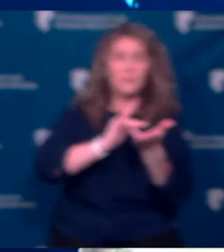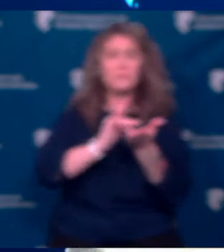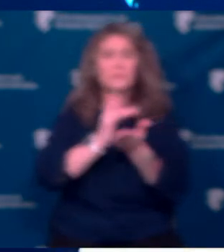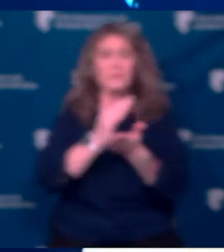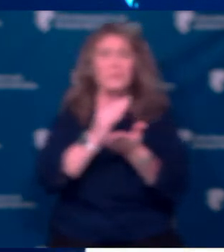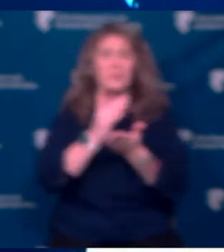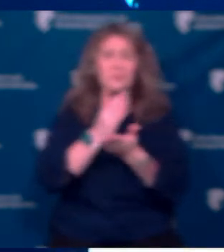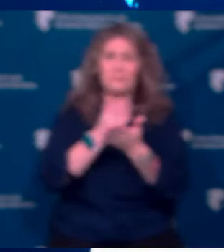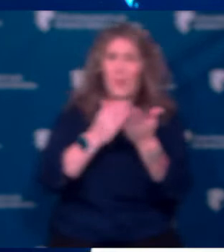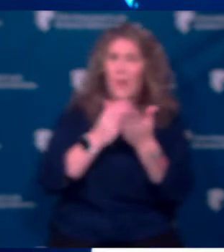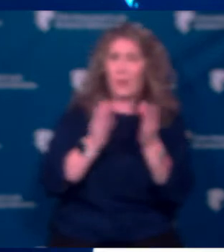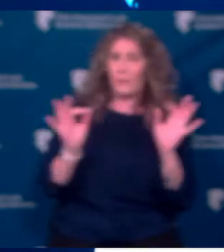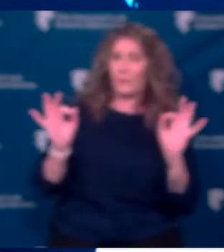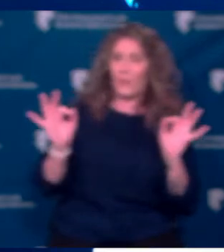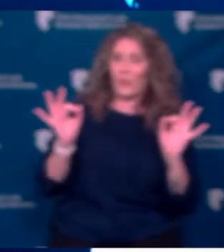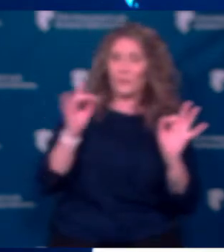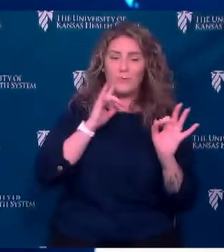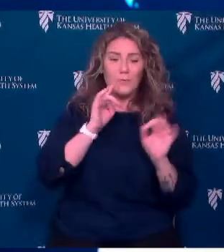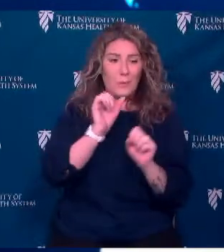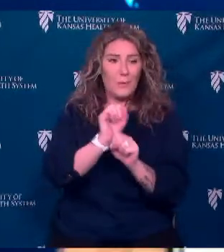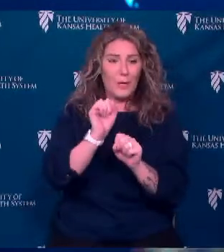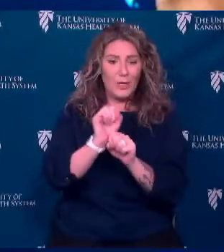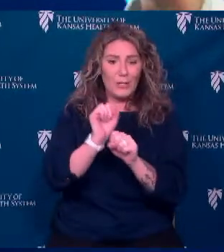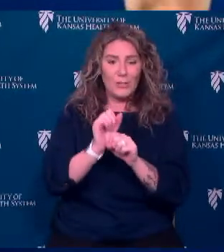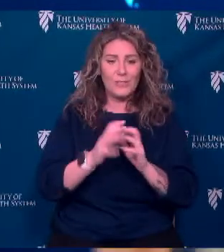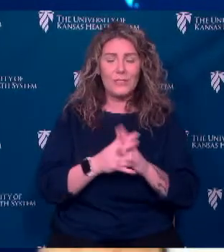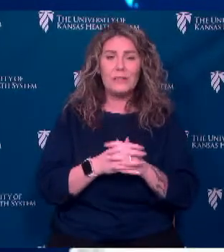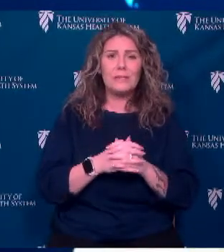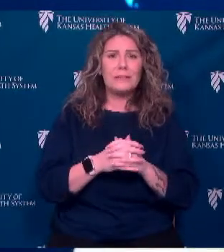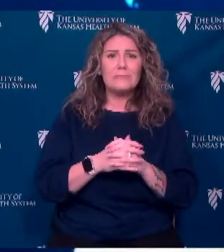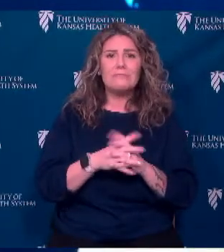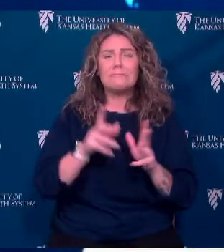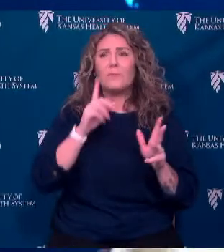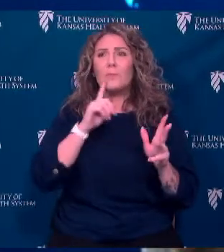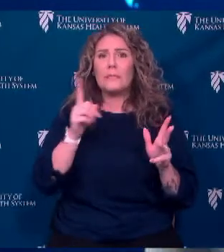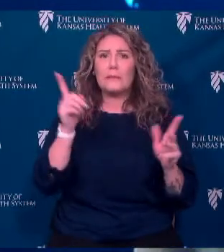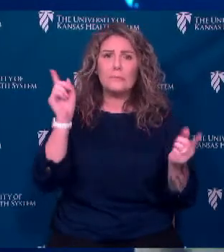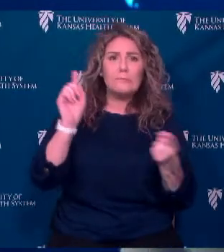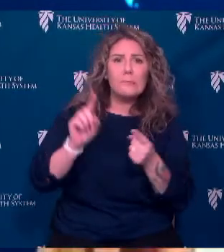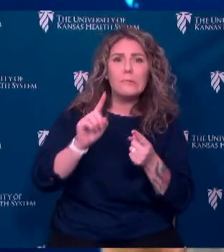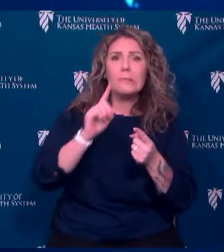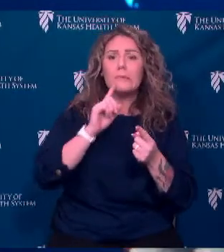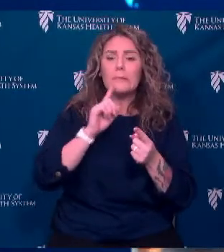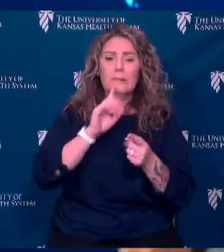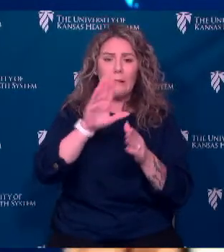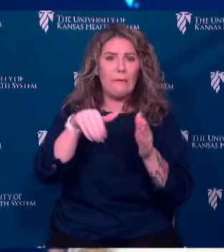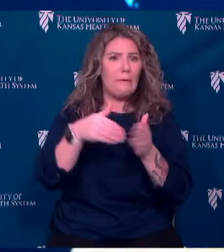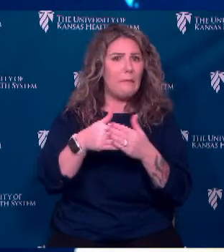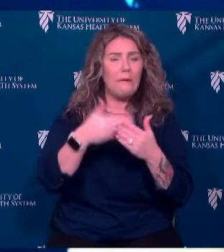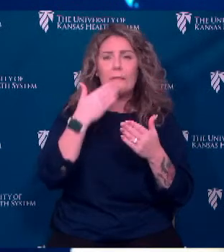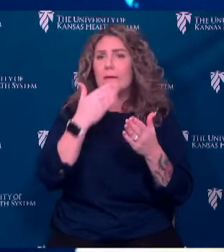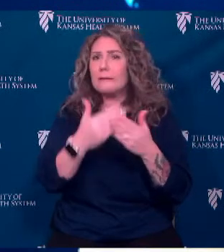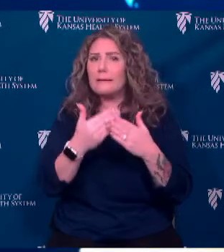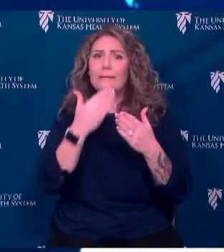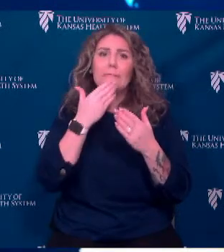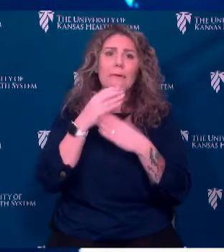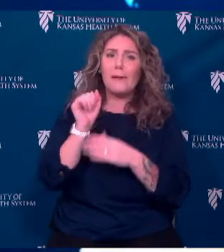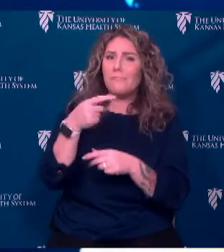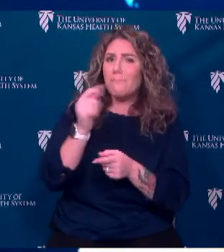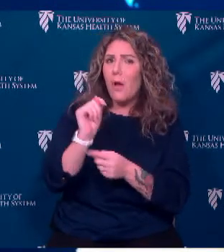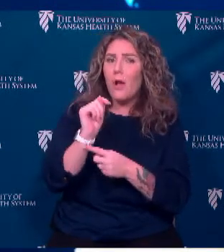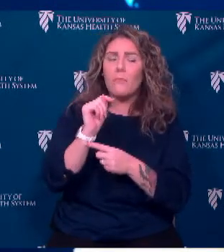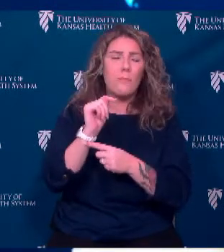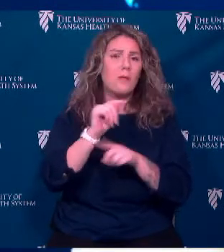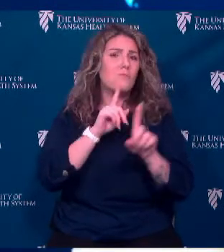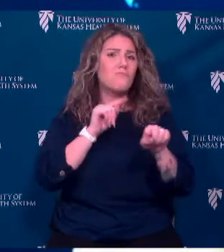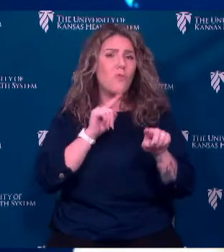furniture because we worked on, we downsized, moved into a condominium. This is all great. Had to get some new furniture, ordered some furniture.